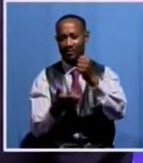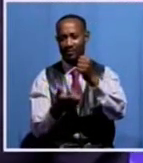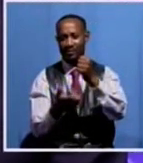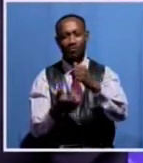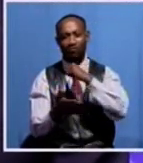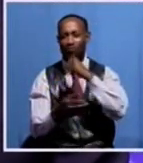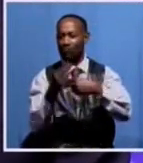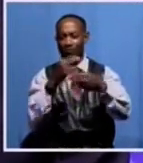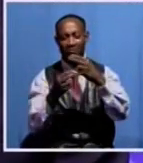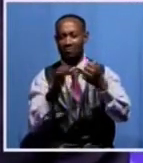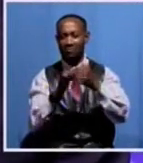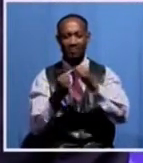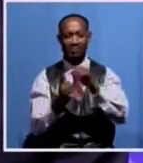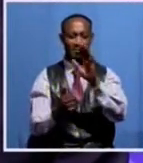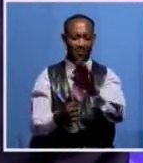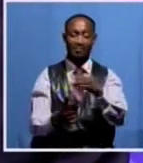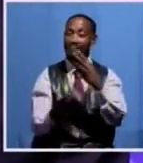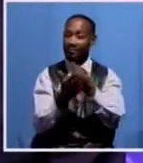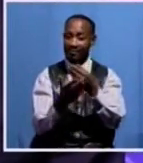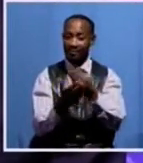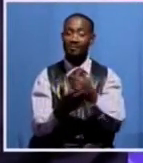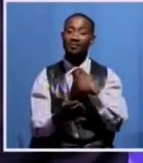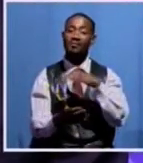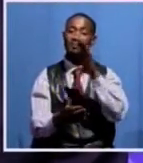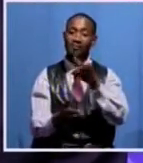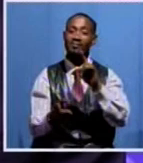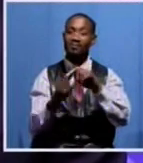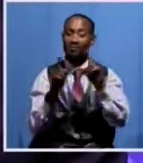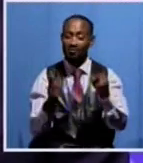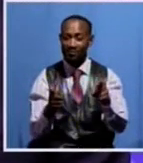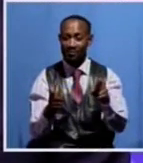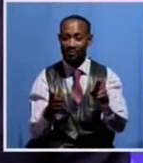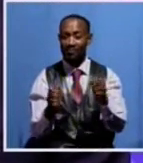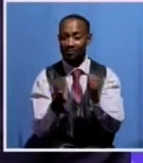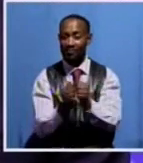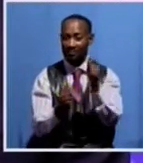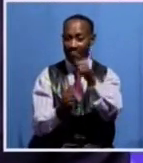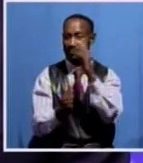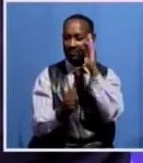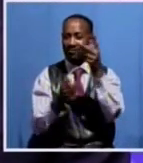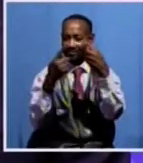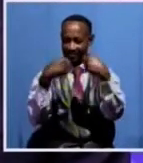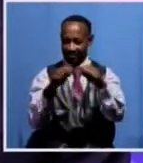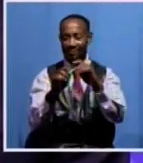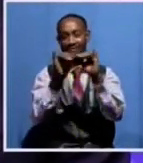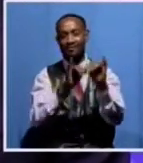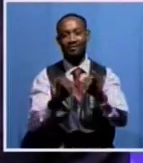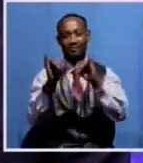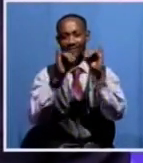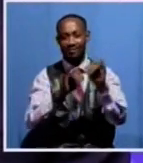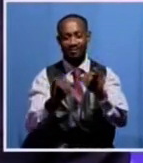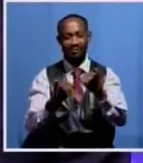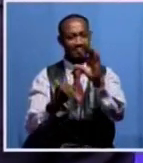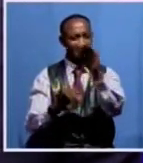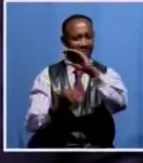there'll be no hitches. I may find myself running up against 1 or 2 hitches. But by and large, we'll try to implement probably